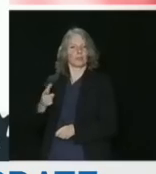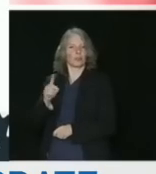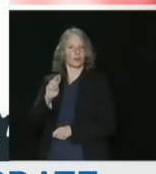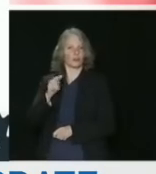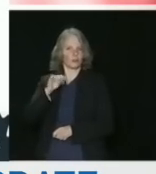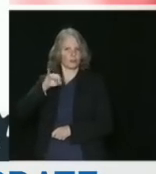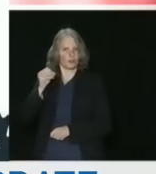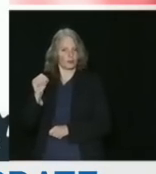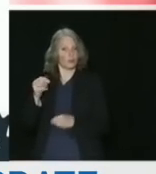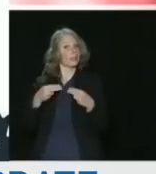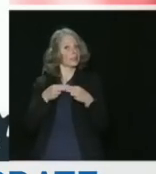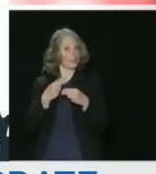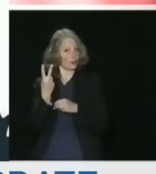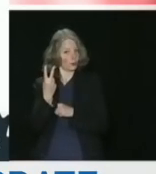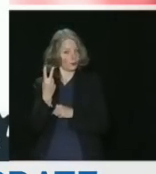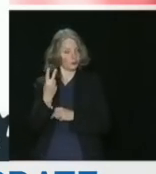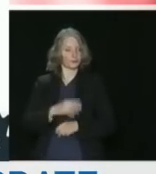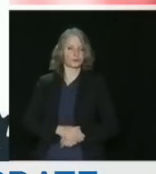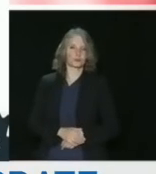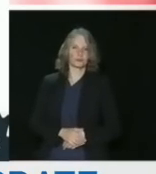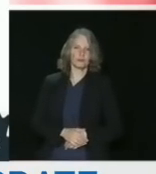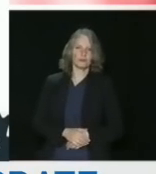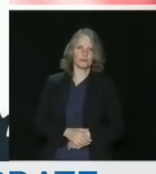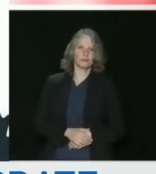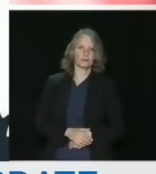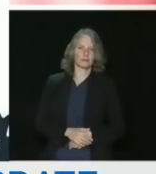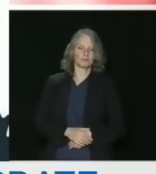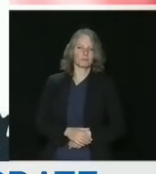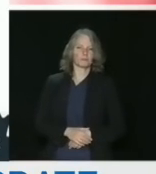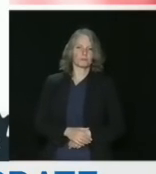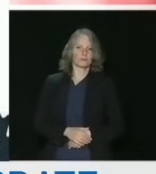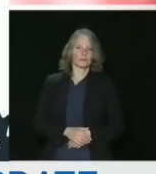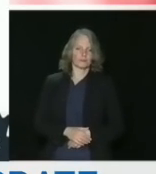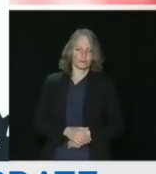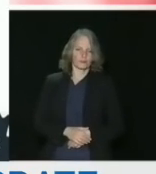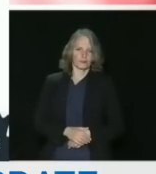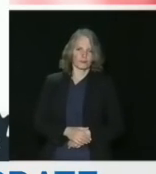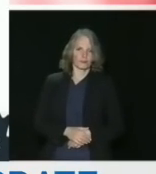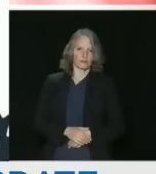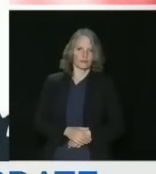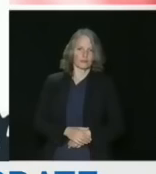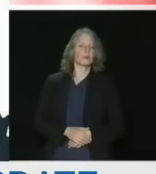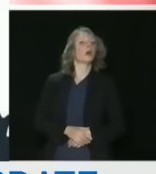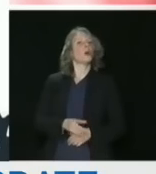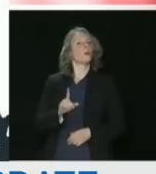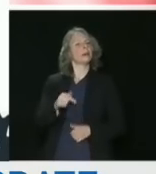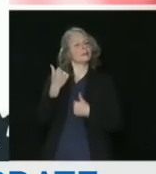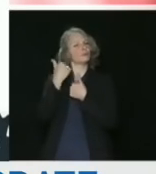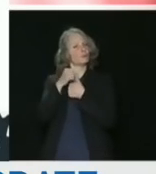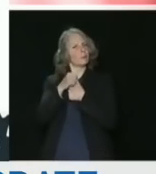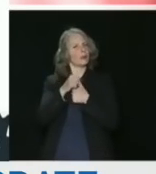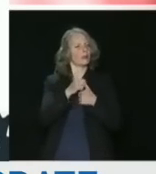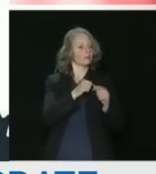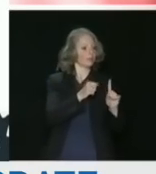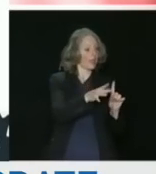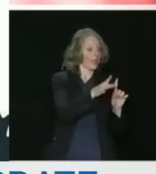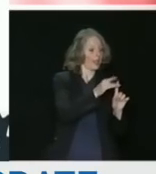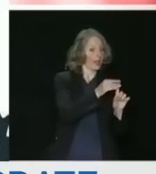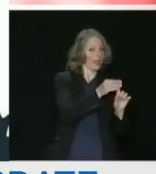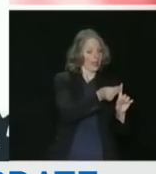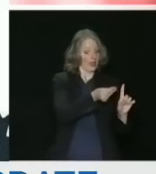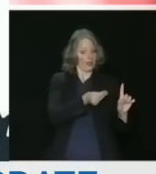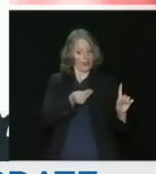Slide 2. We have to remember that the time-varying effective reproduction number, or